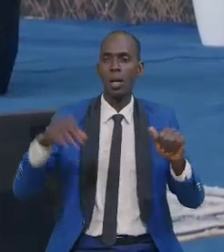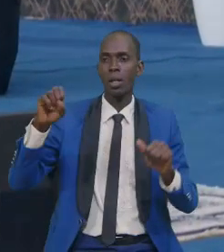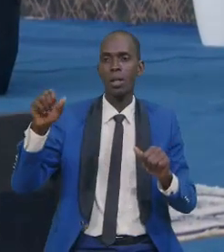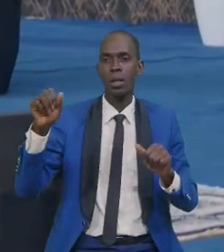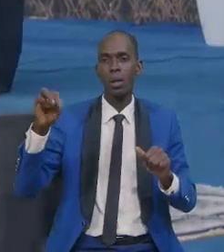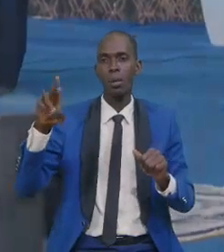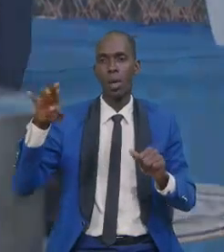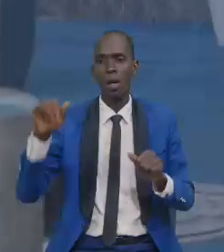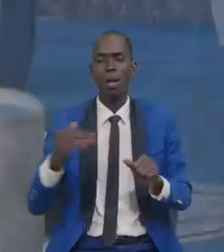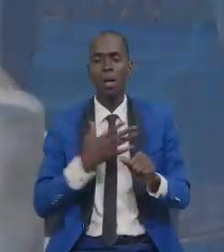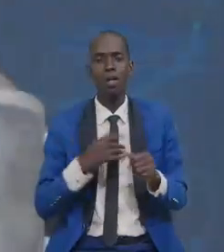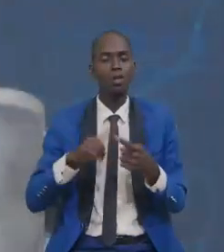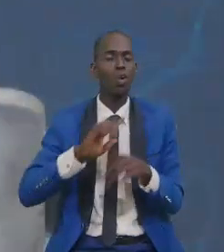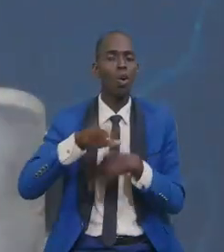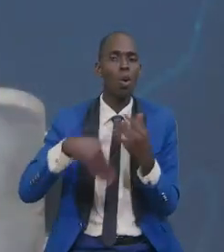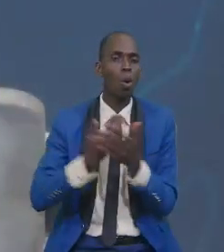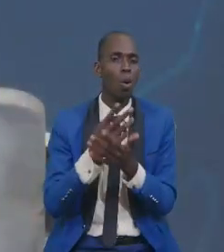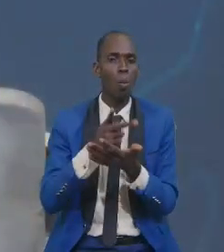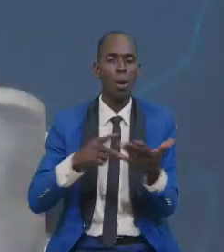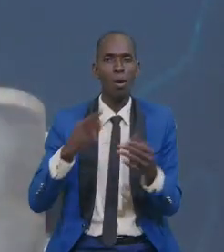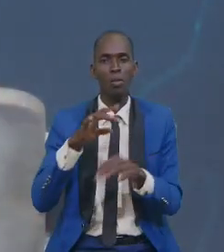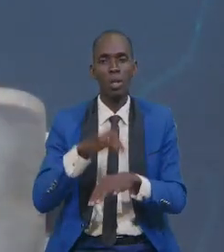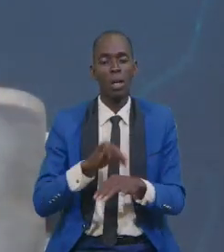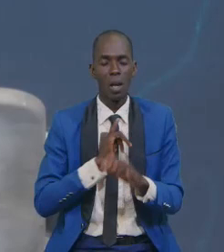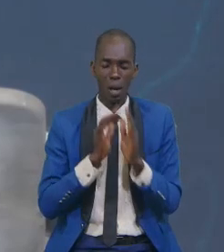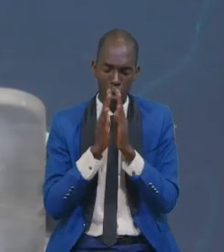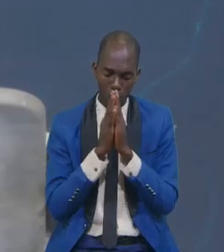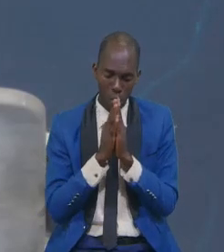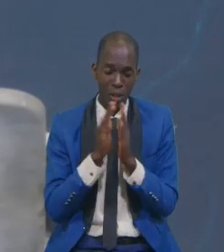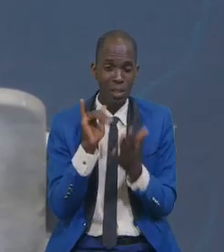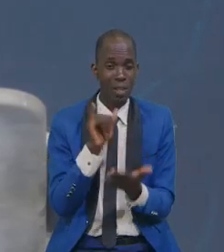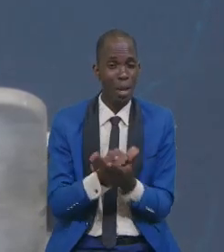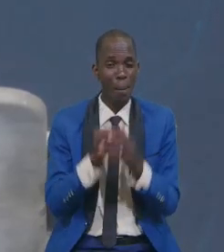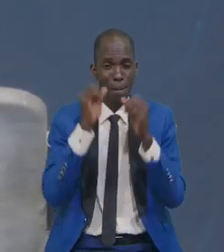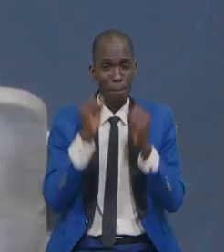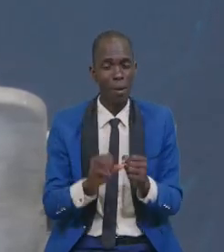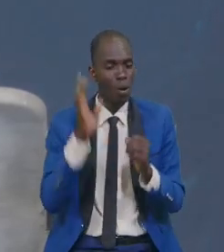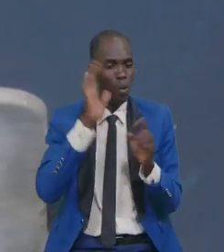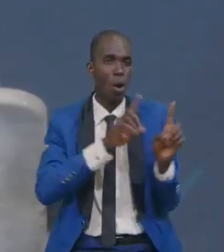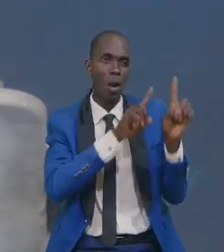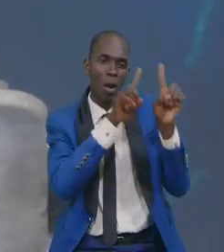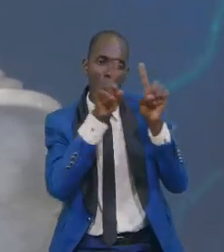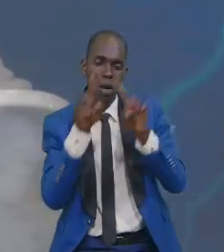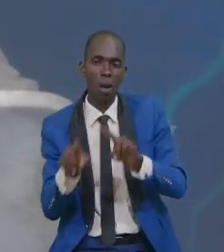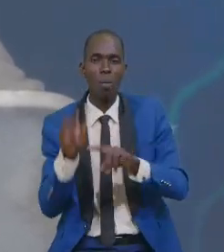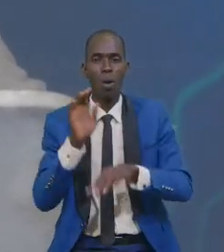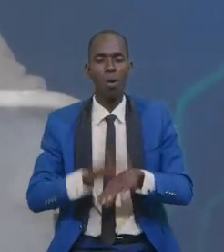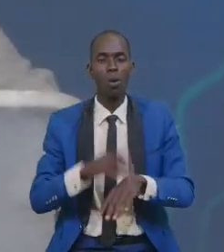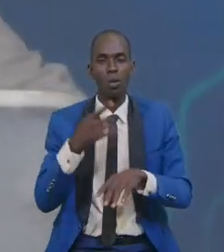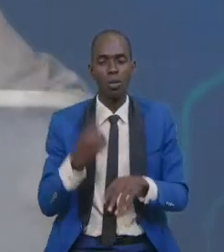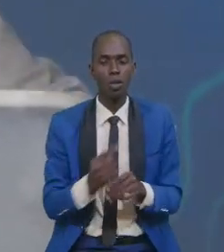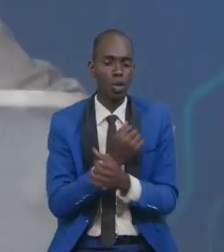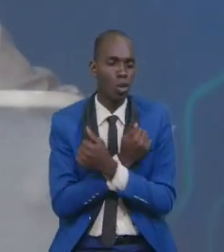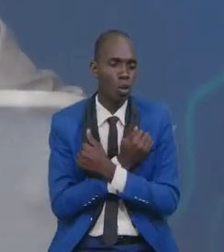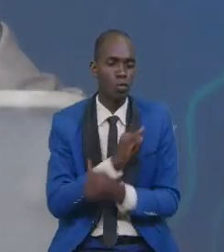uttermost part of the earth. I pray that power will come on the beloved children of